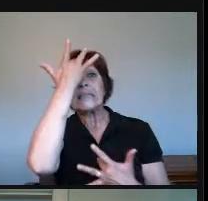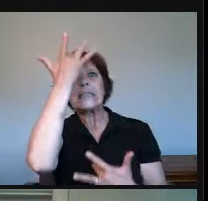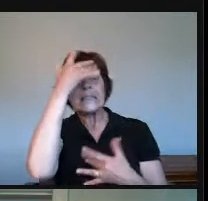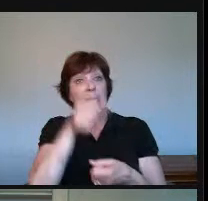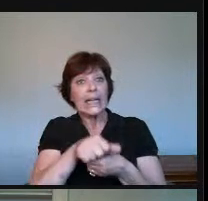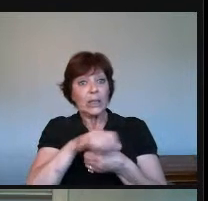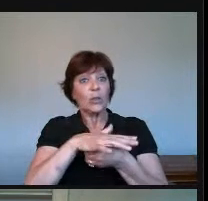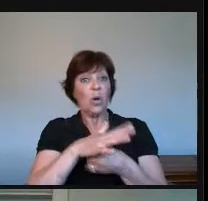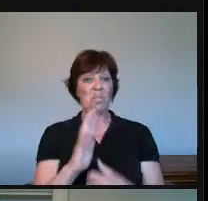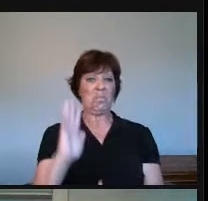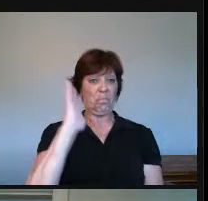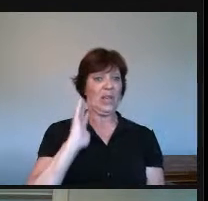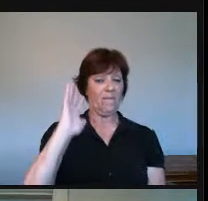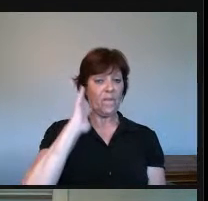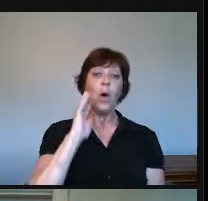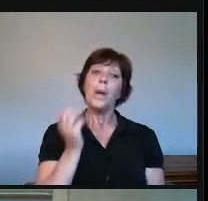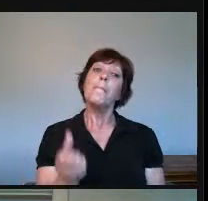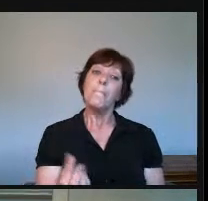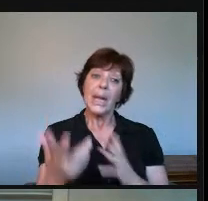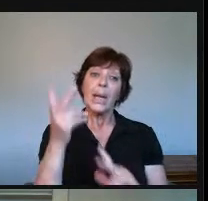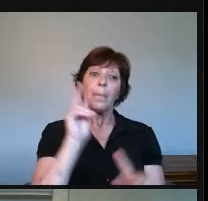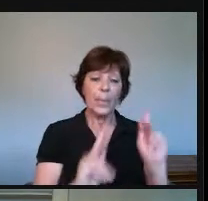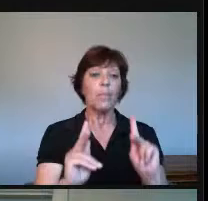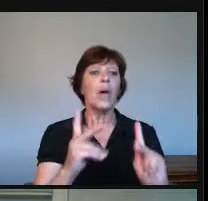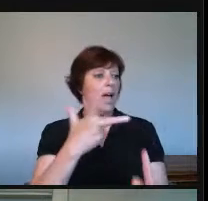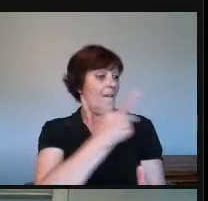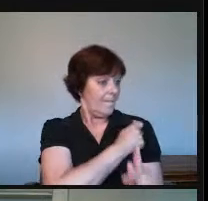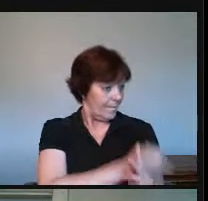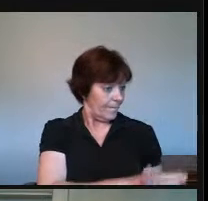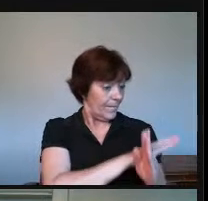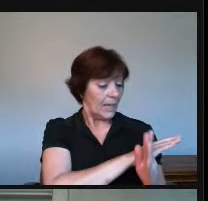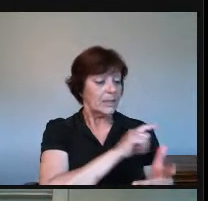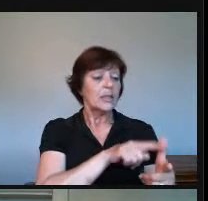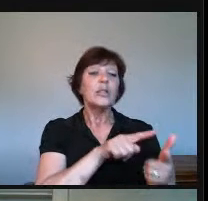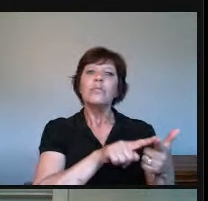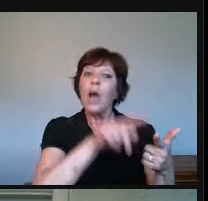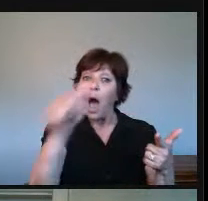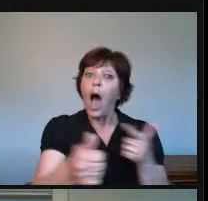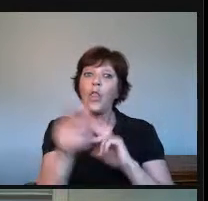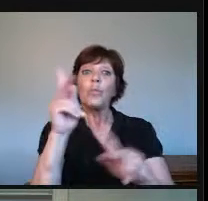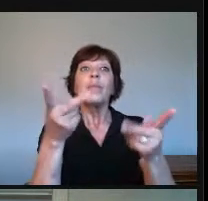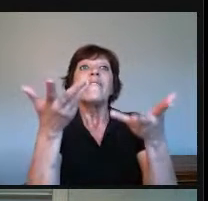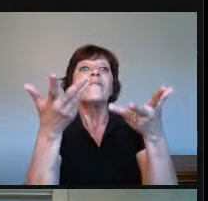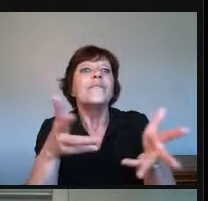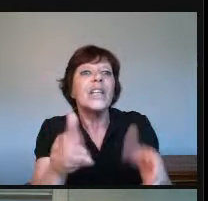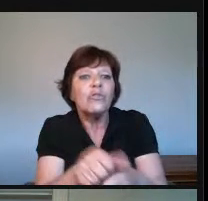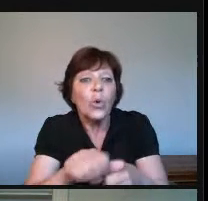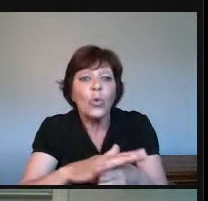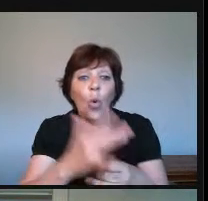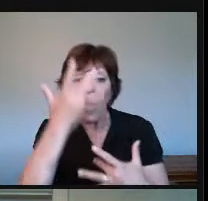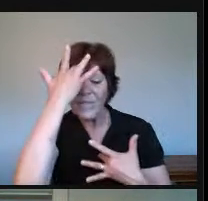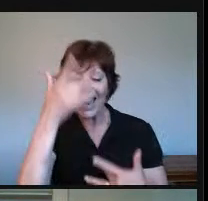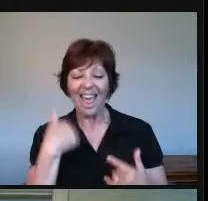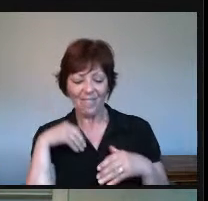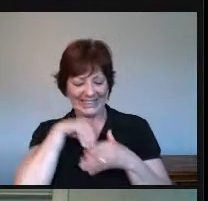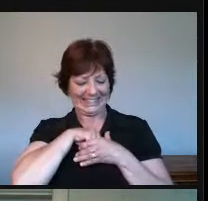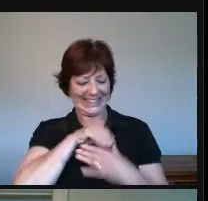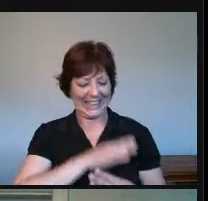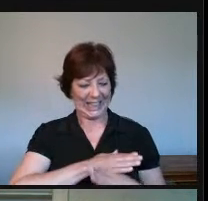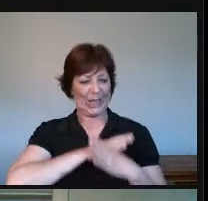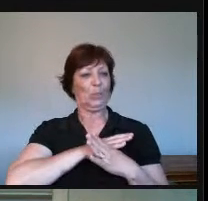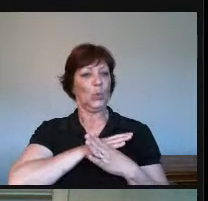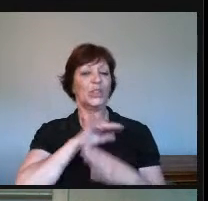a significant number of people who are not only vaccinated, but are also been exposed and so have another set of immunity without being